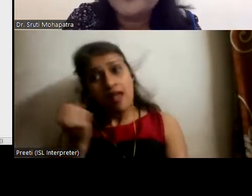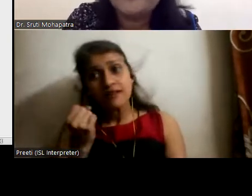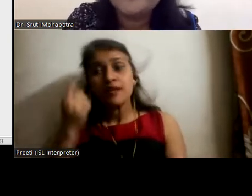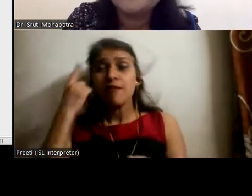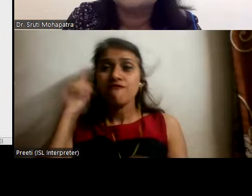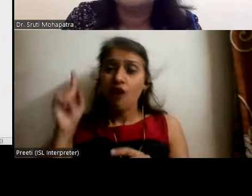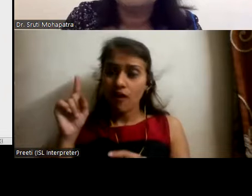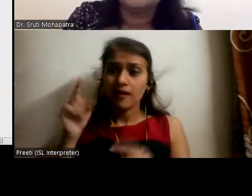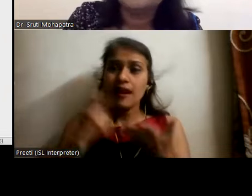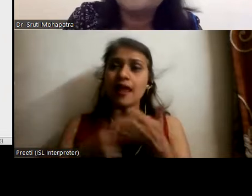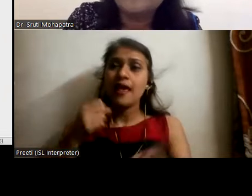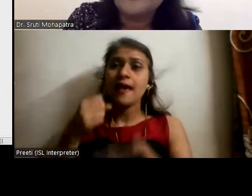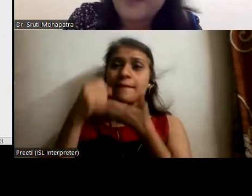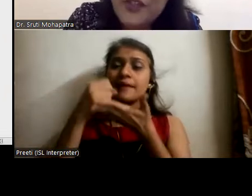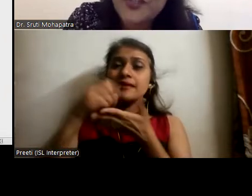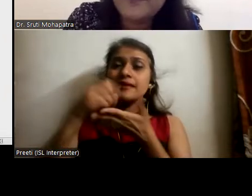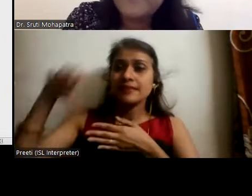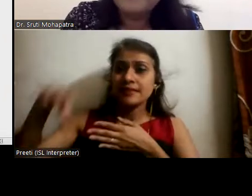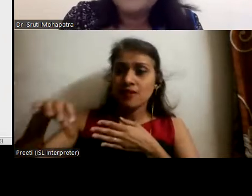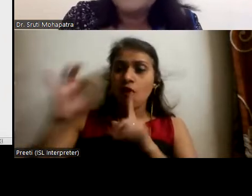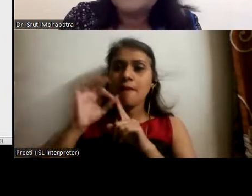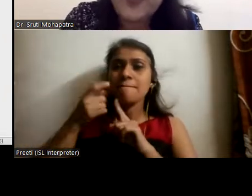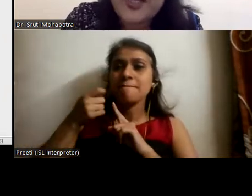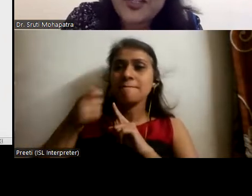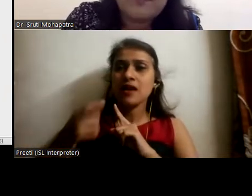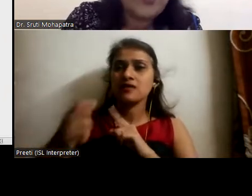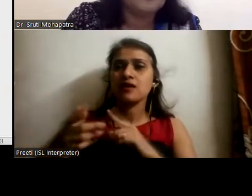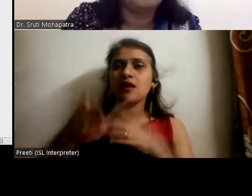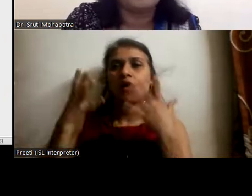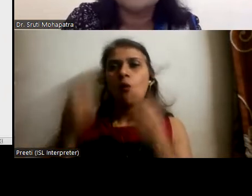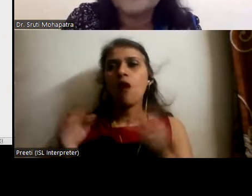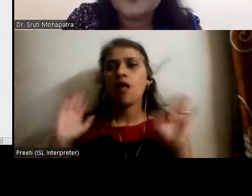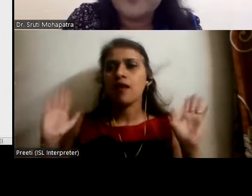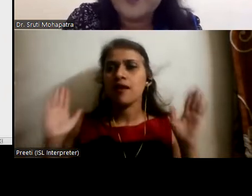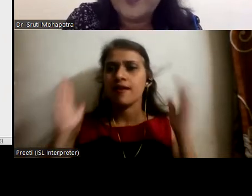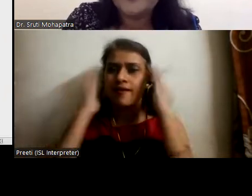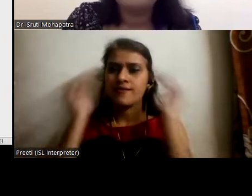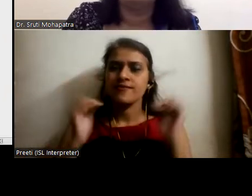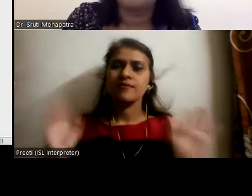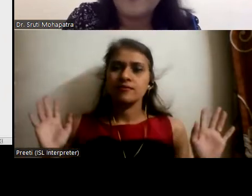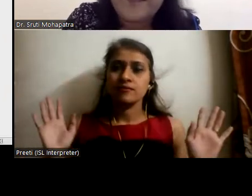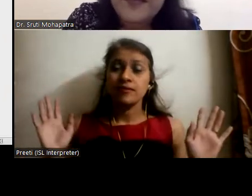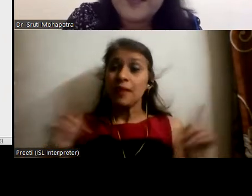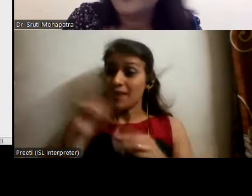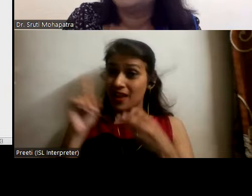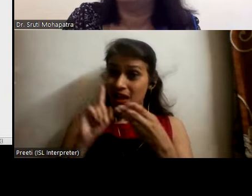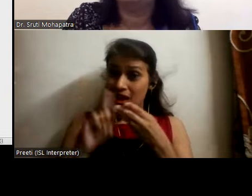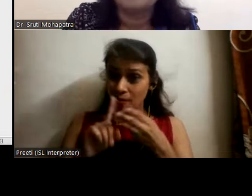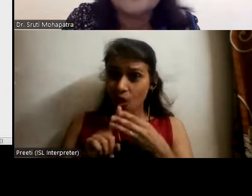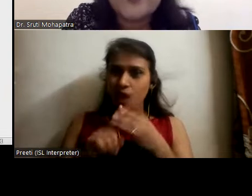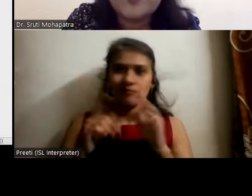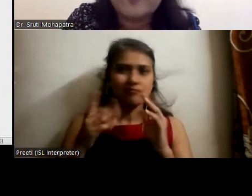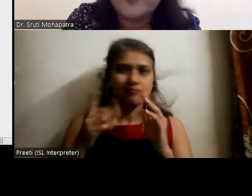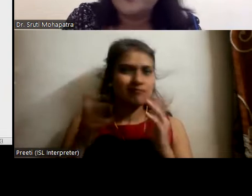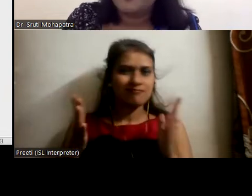rehabilitation services or a disability pension. Education in the broad sense of it, employment in the